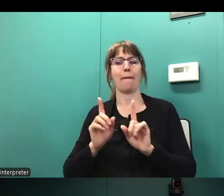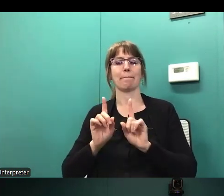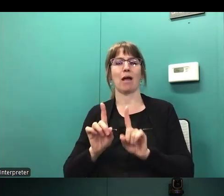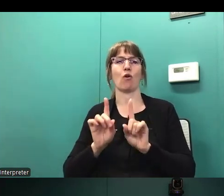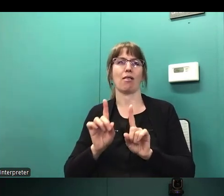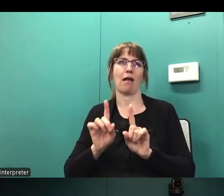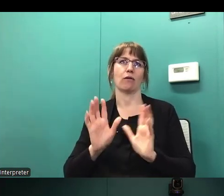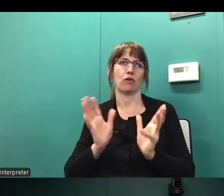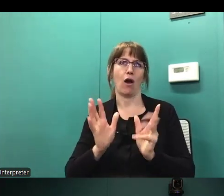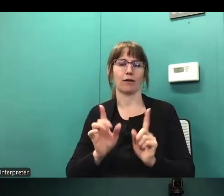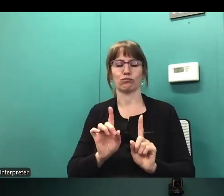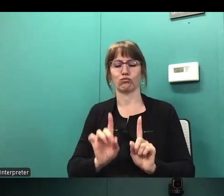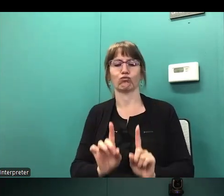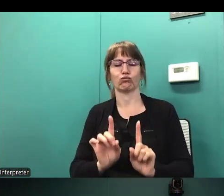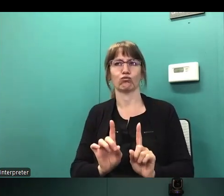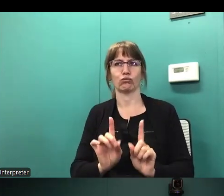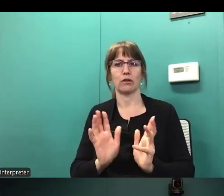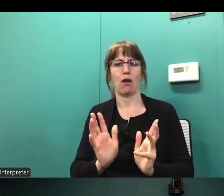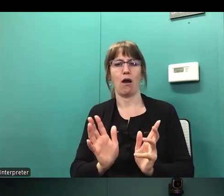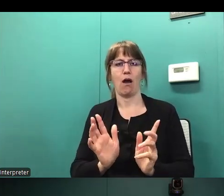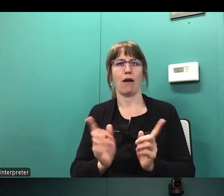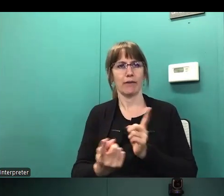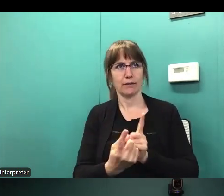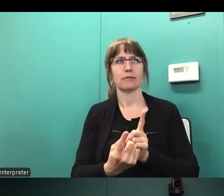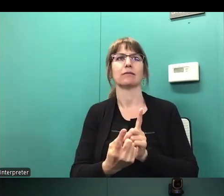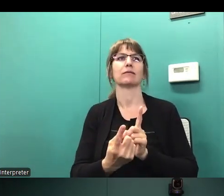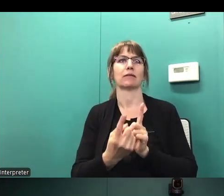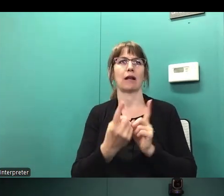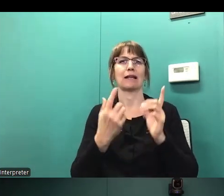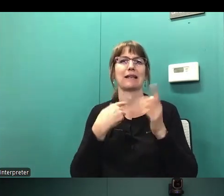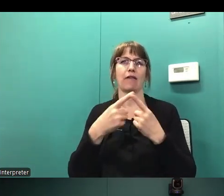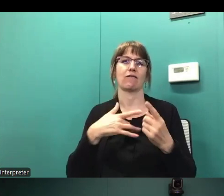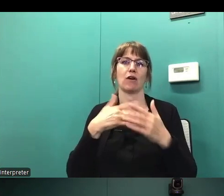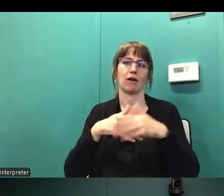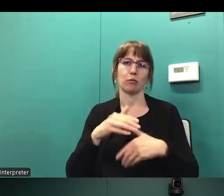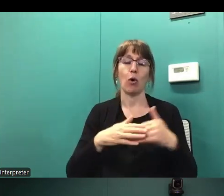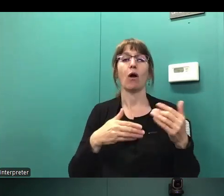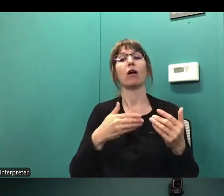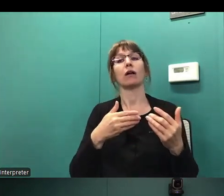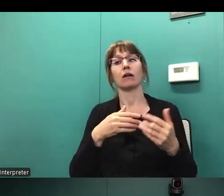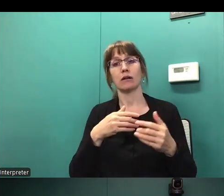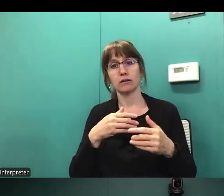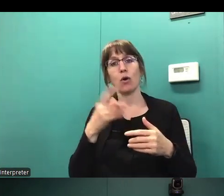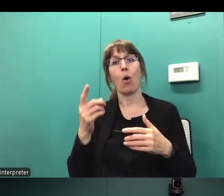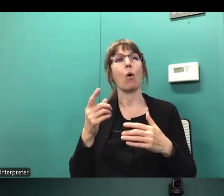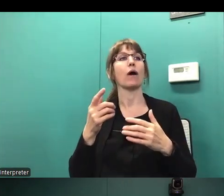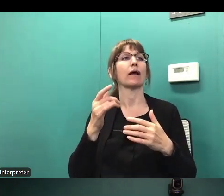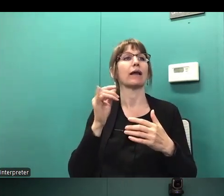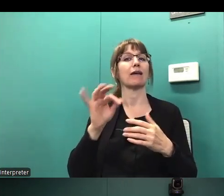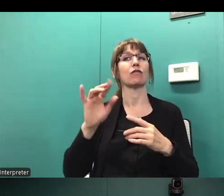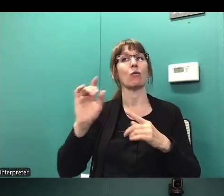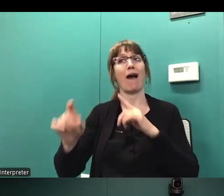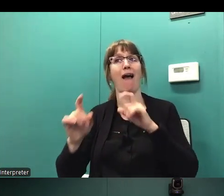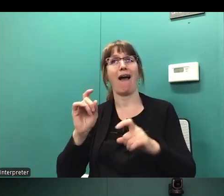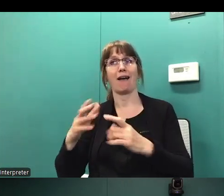kid. You might do it for a little while until they feel comfortable. But you get longer and more complex utterances by asking the right